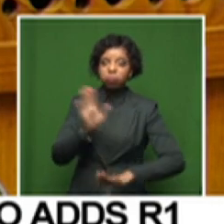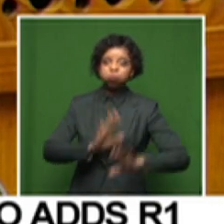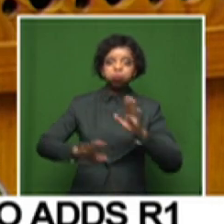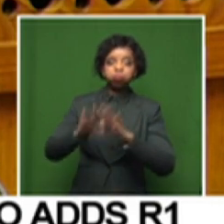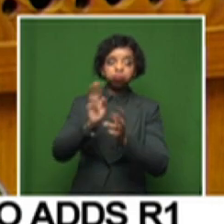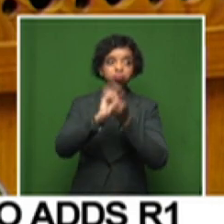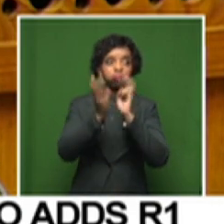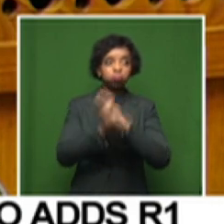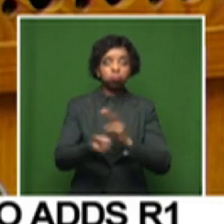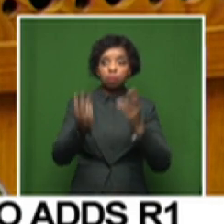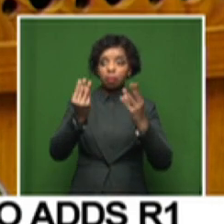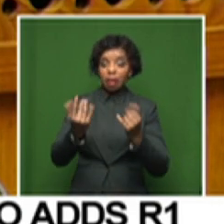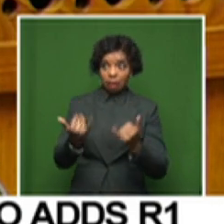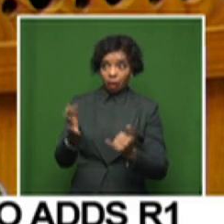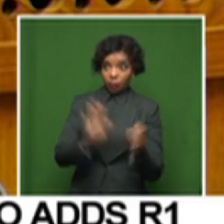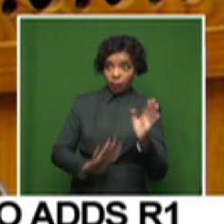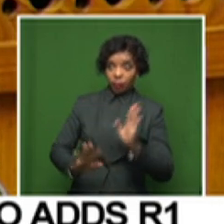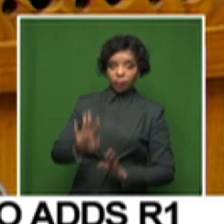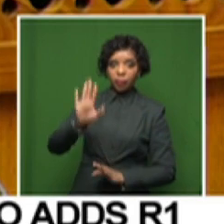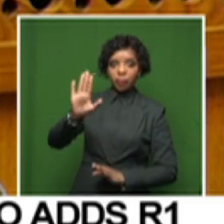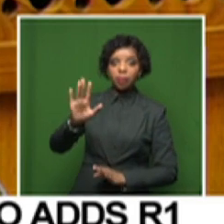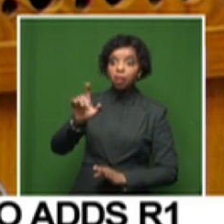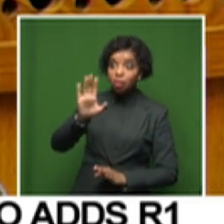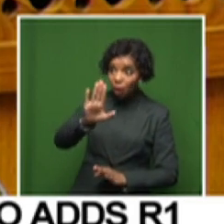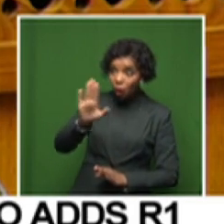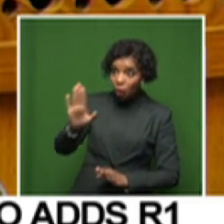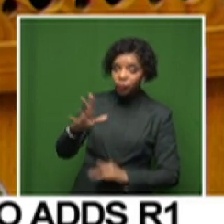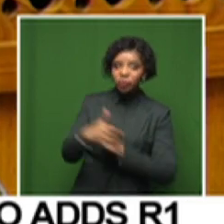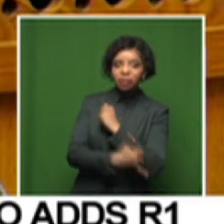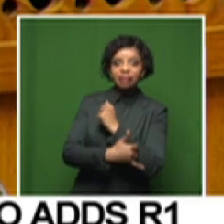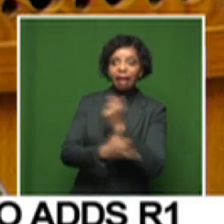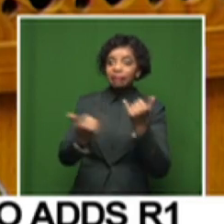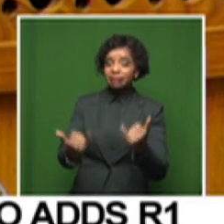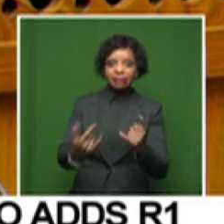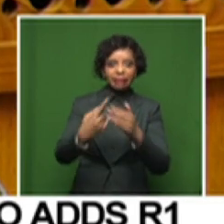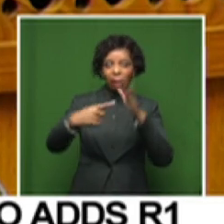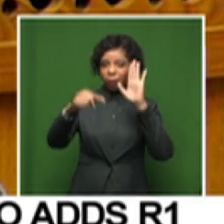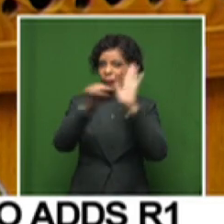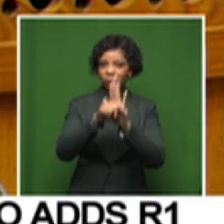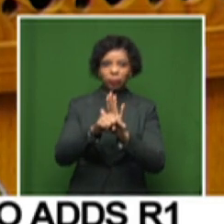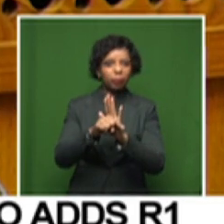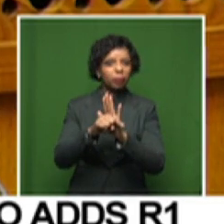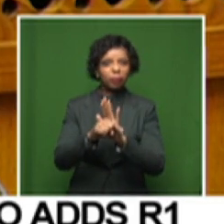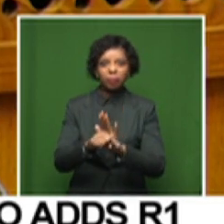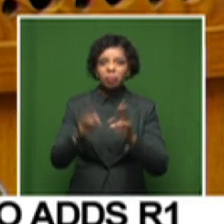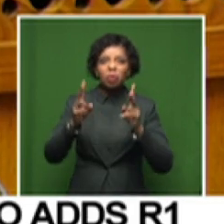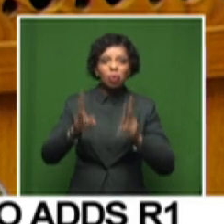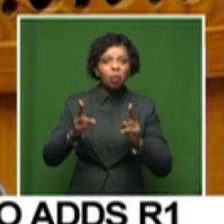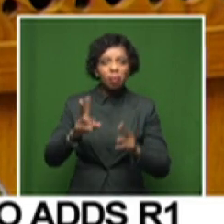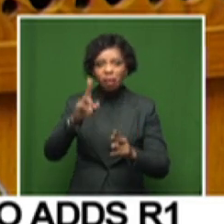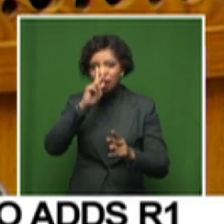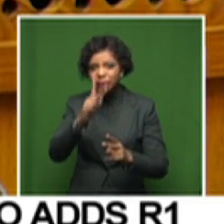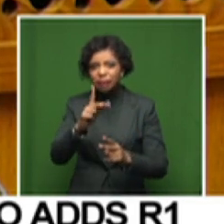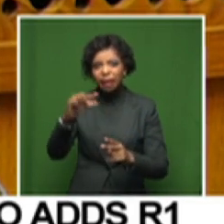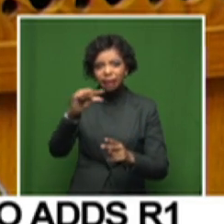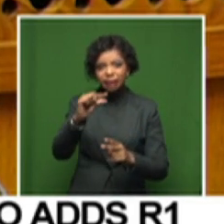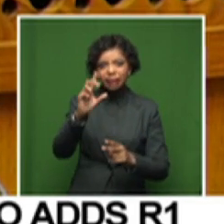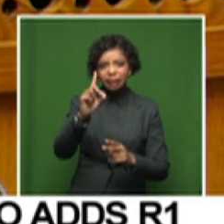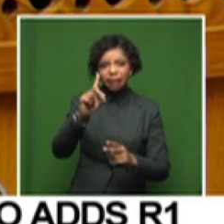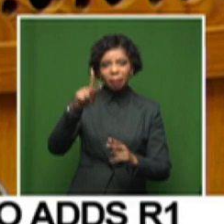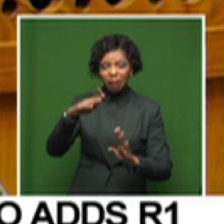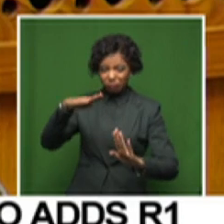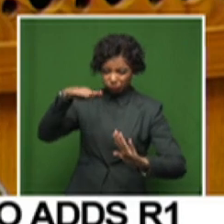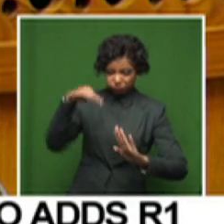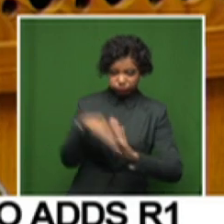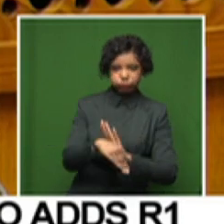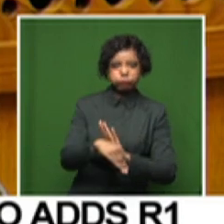Countries that find themselves in default usually see sharp GDP contractions and major